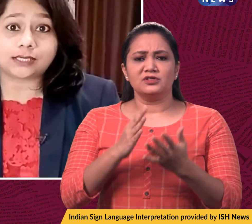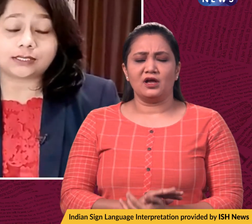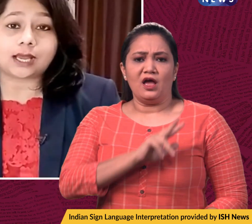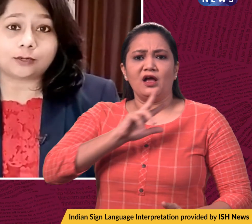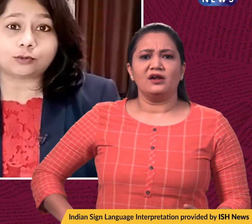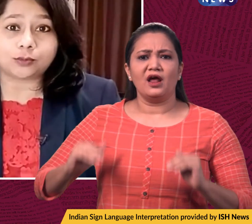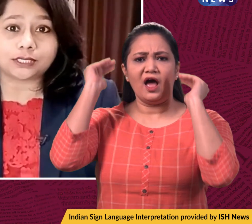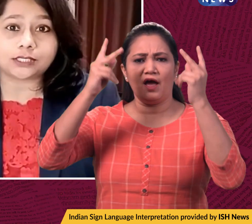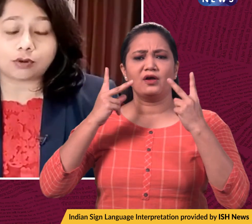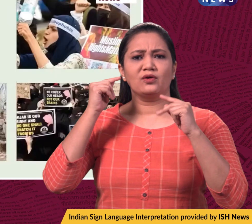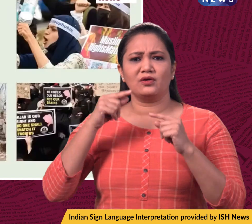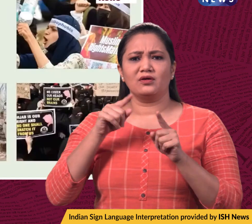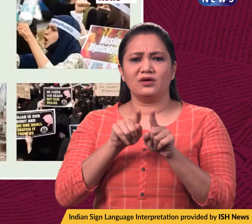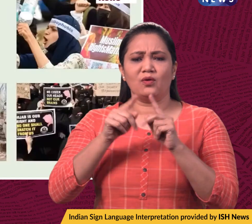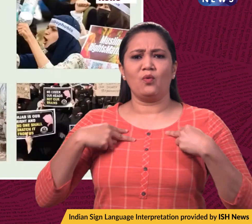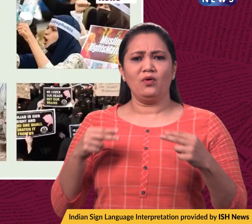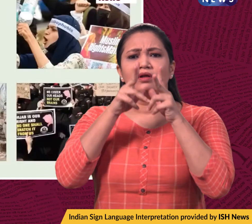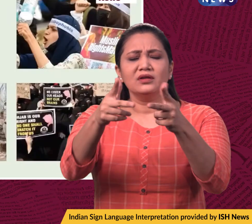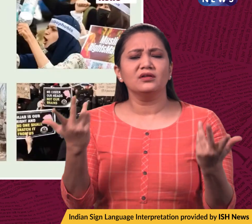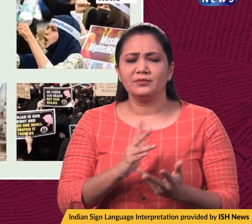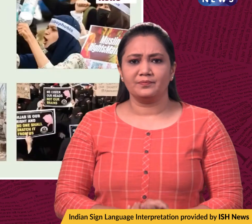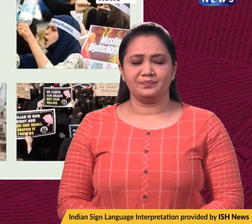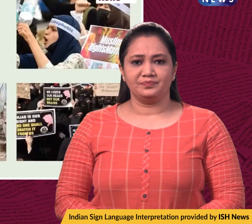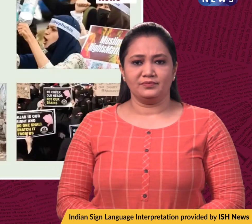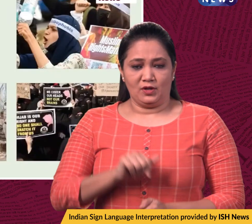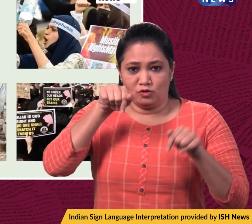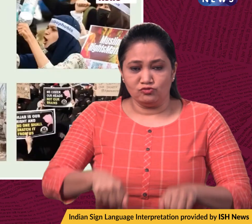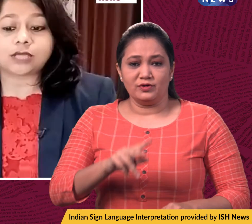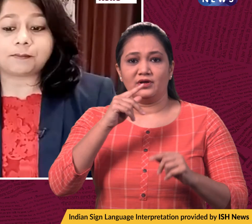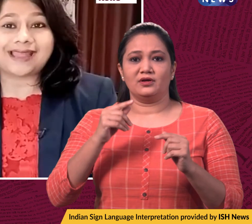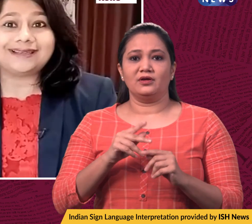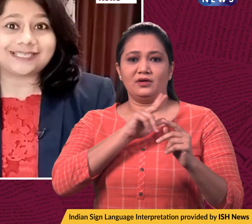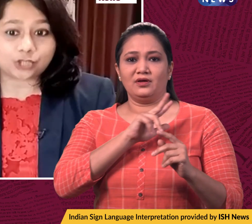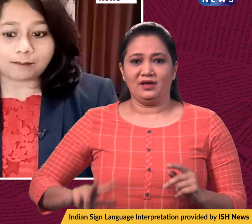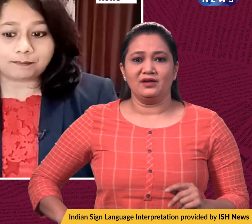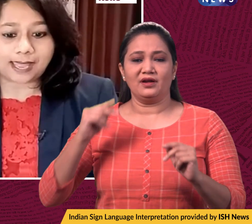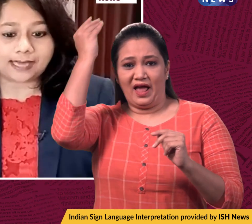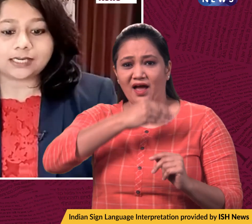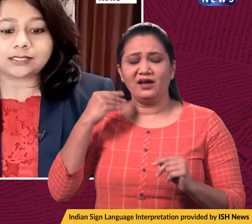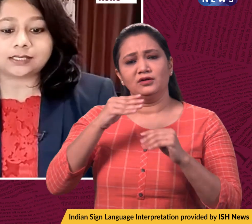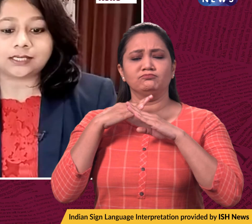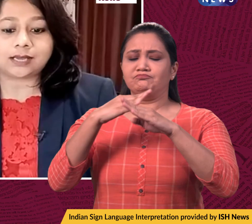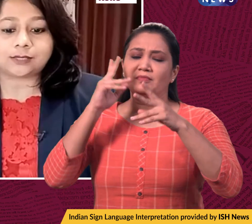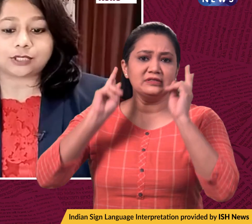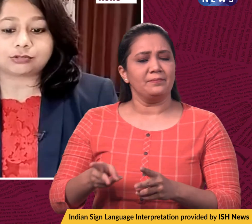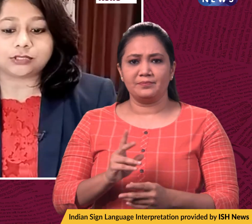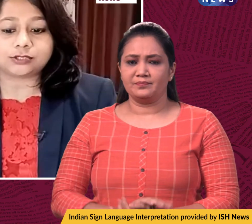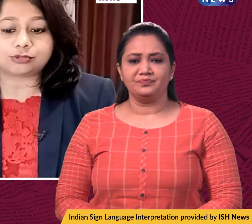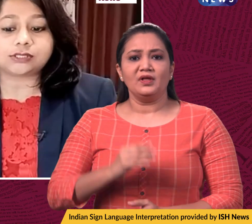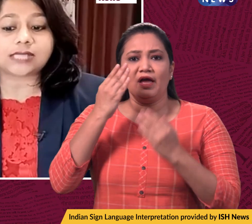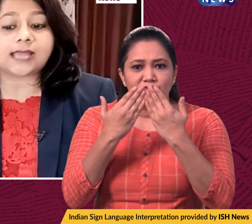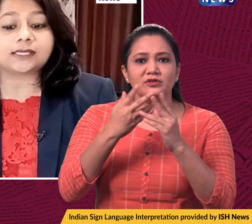with Karnataka High Court verdict on the hijab ban. Today, the Karnataka High Court upheld hijab ban in